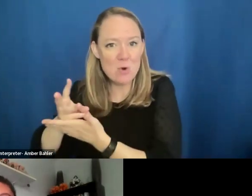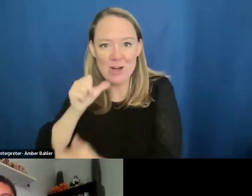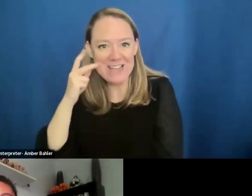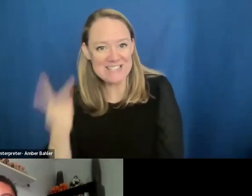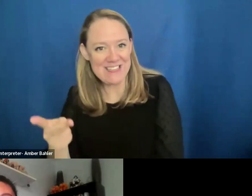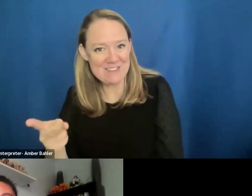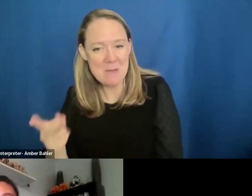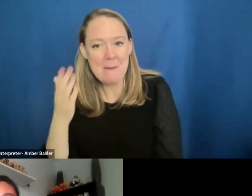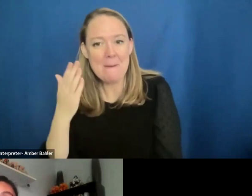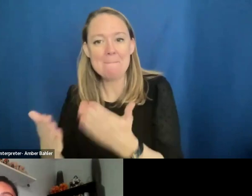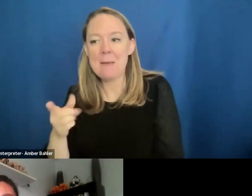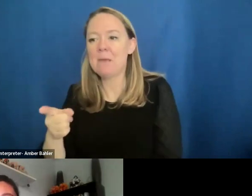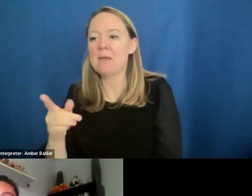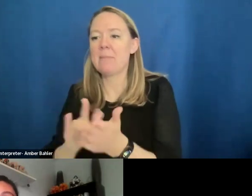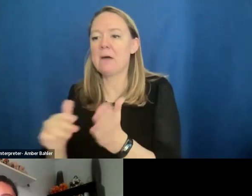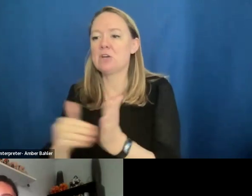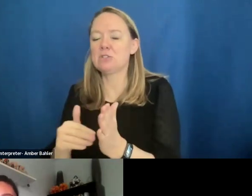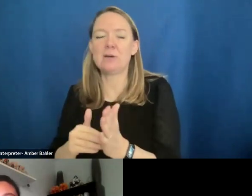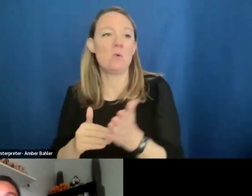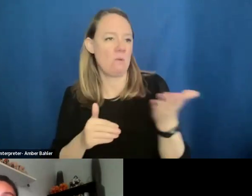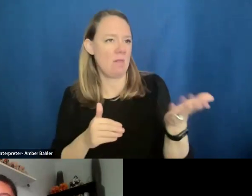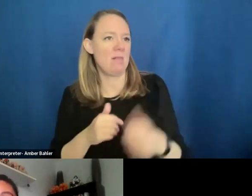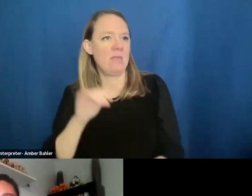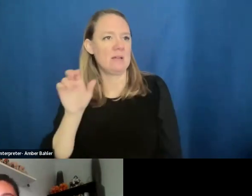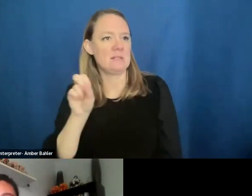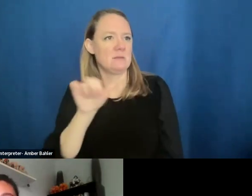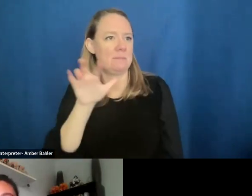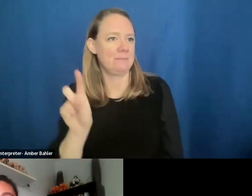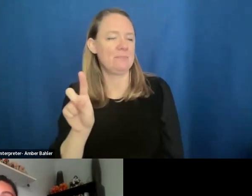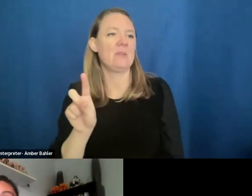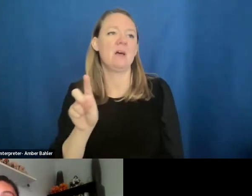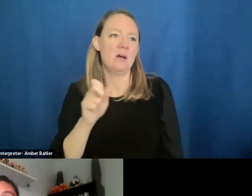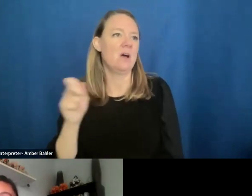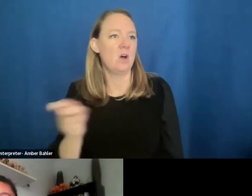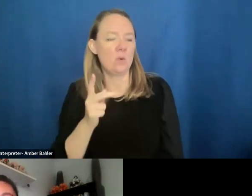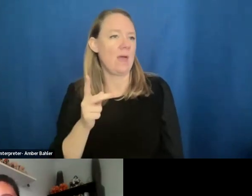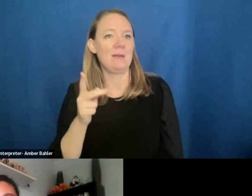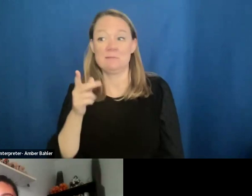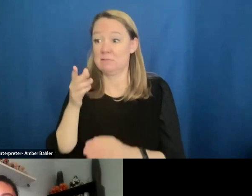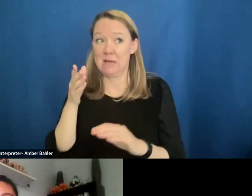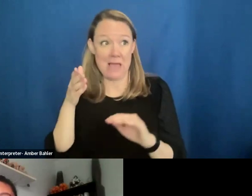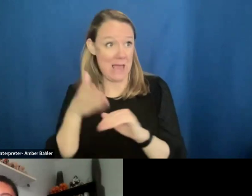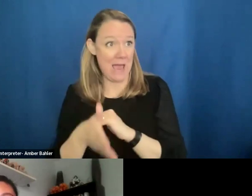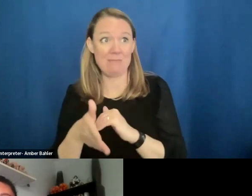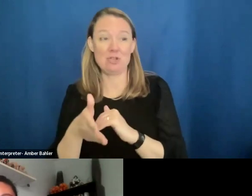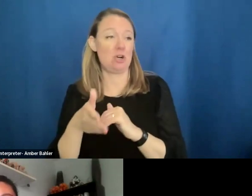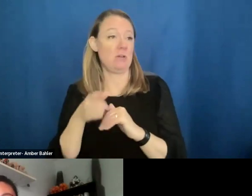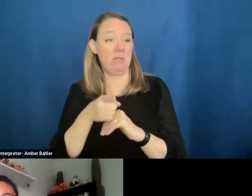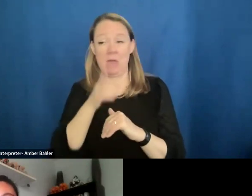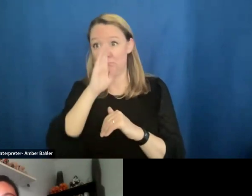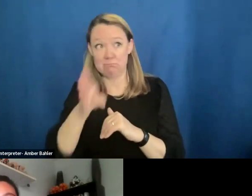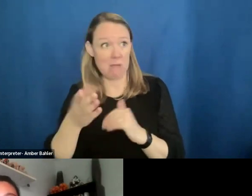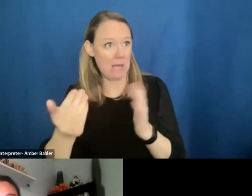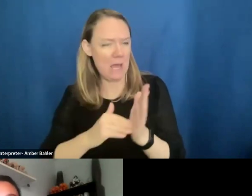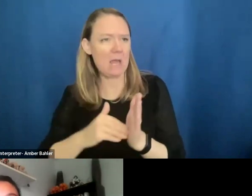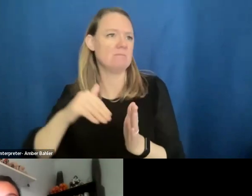well, this is substance use. They're metabolizing to freedom. They go back out into the community. That social worker doesn't have an opportunity to engage.